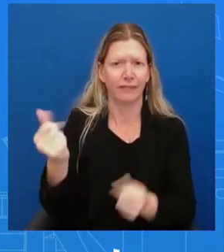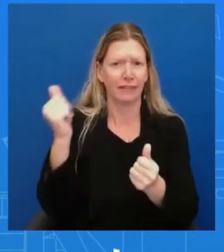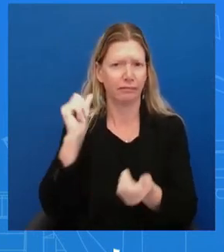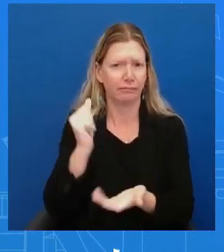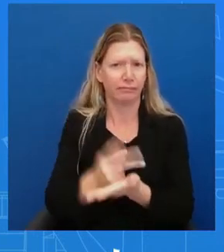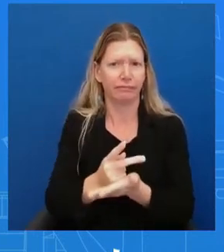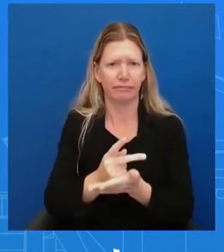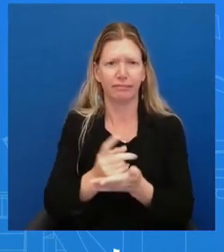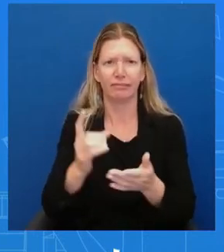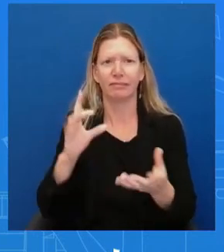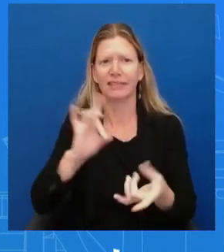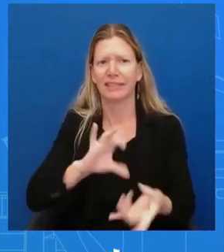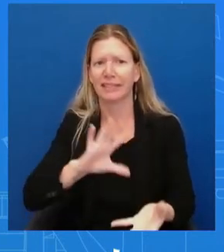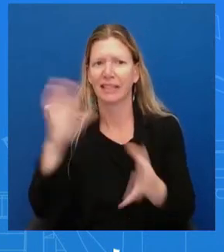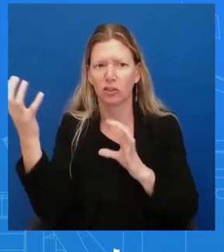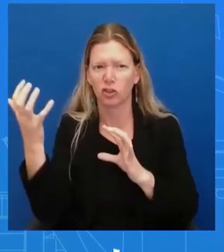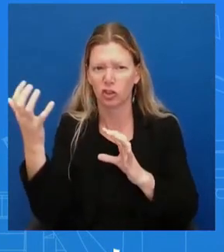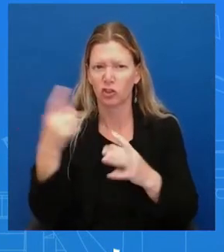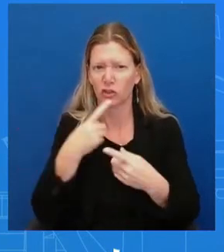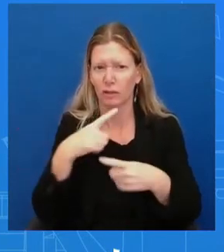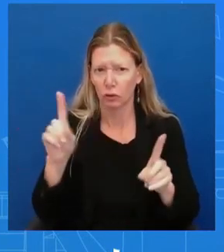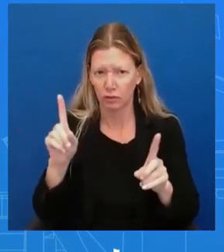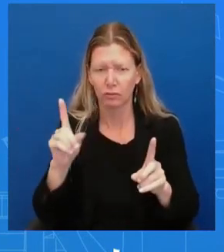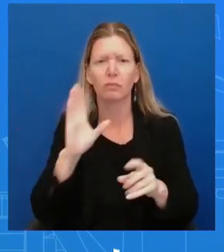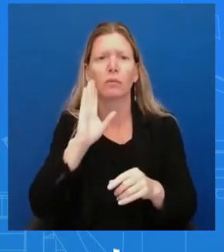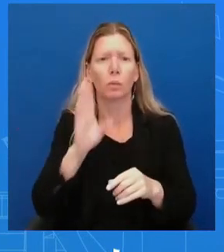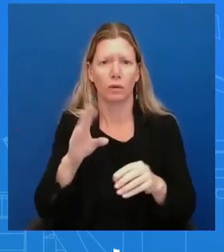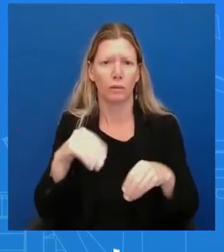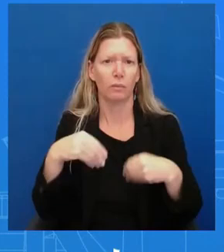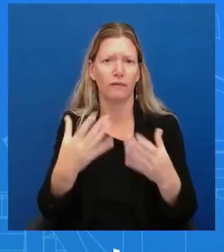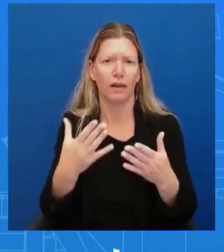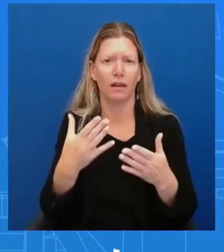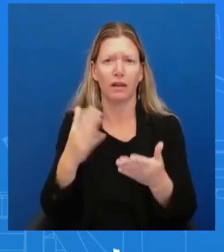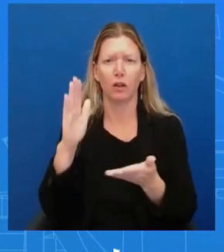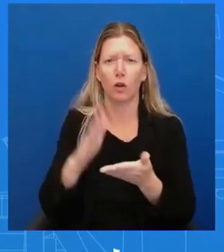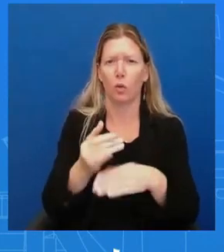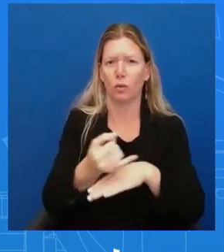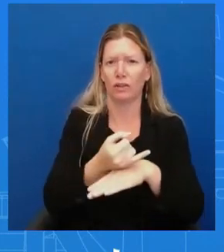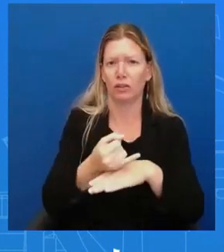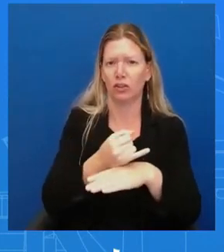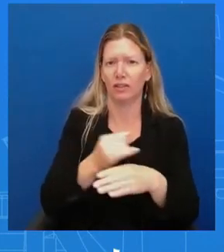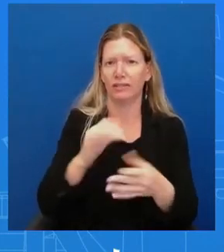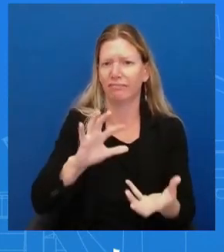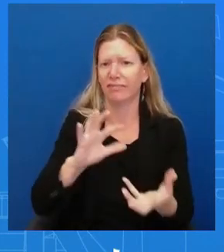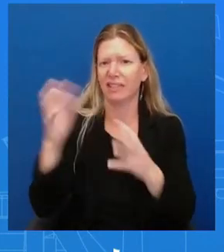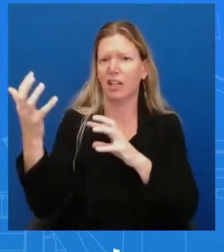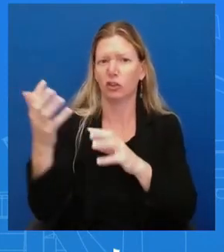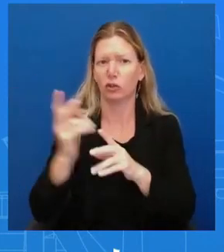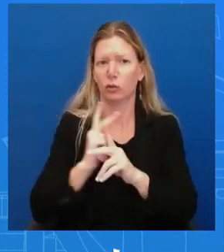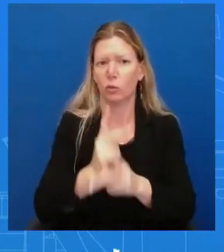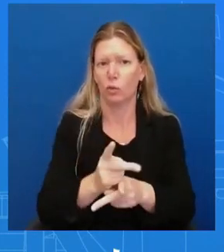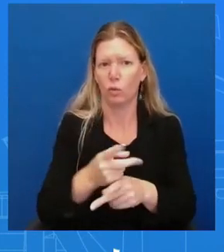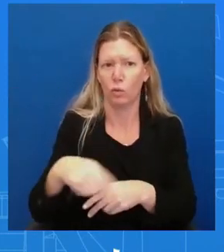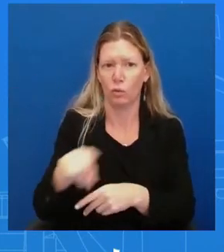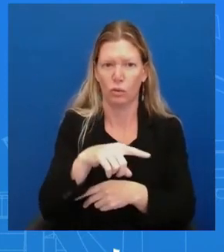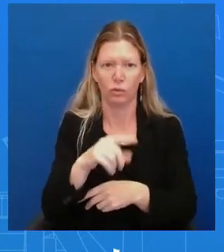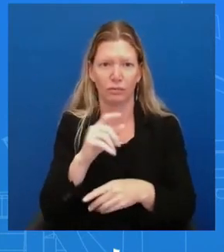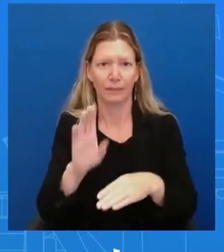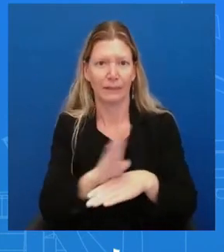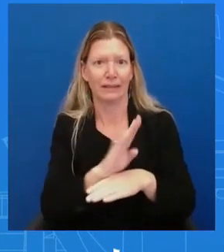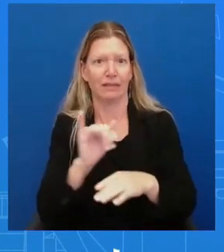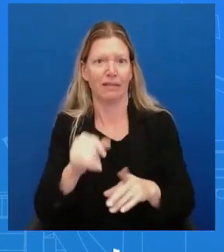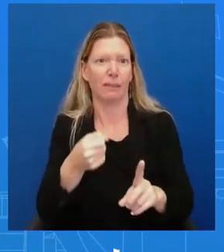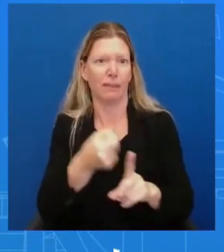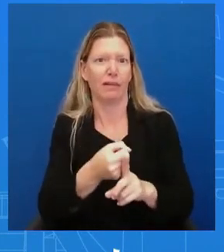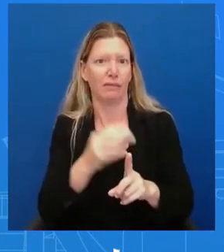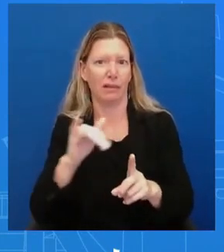disaster loans to eligible affected businesses. Today, the SBA is launching 2 business